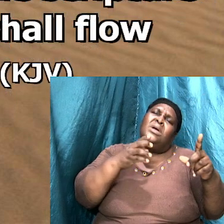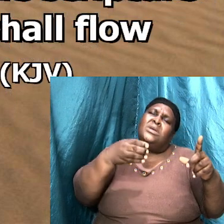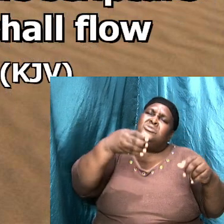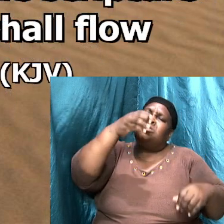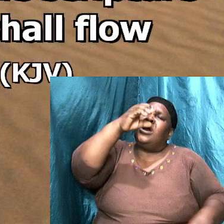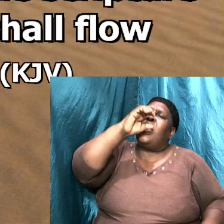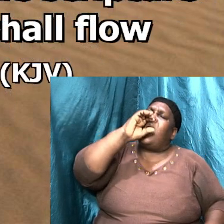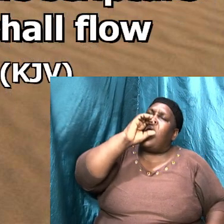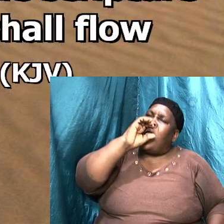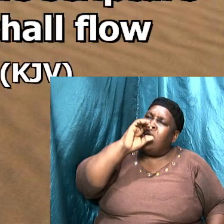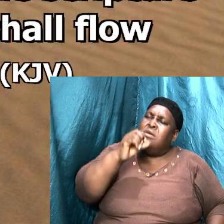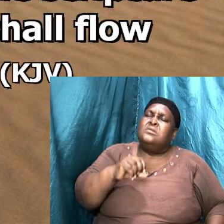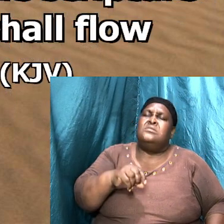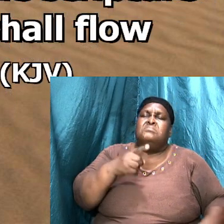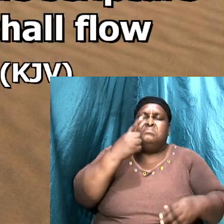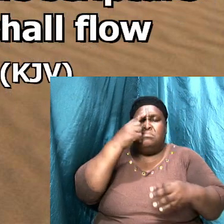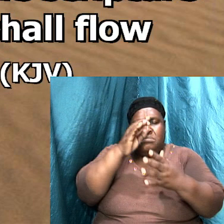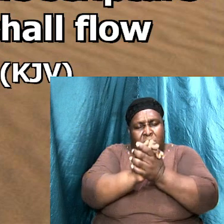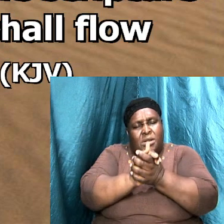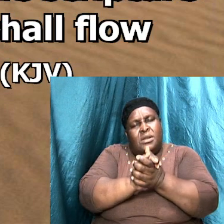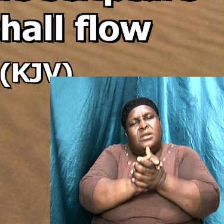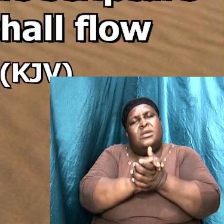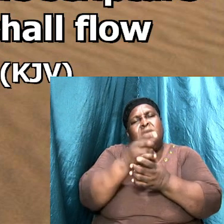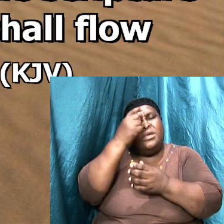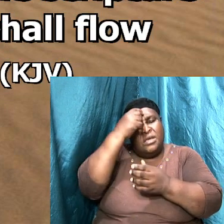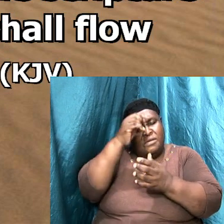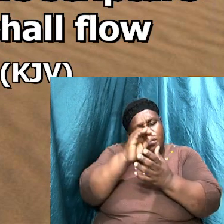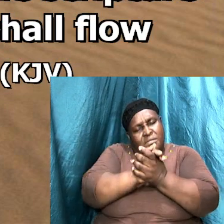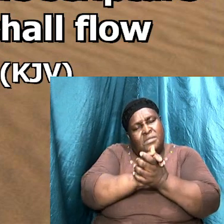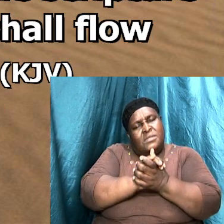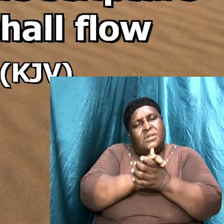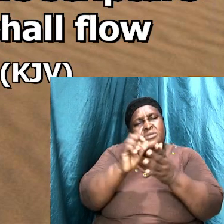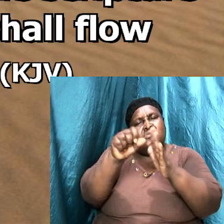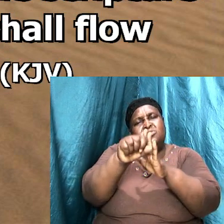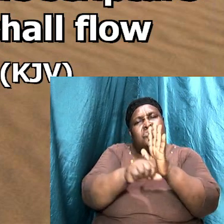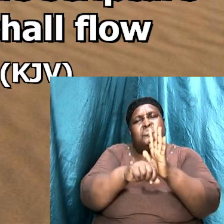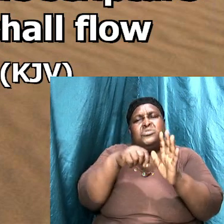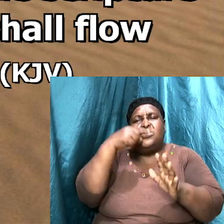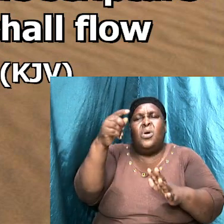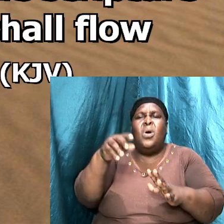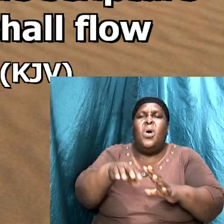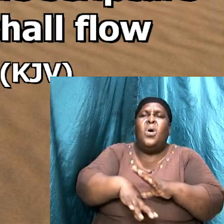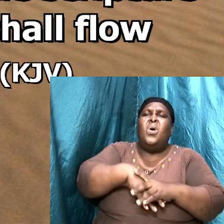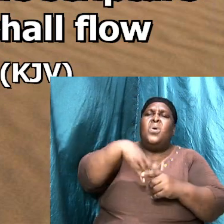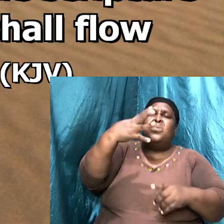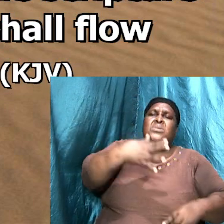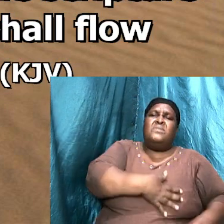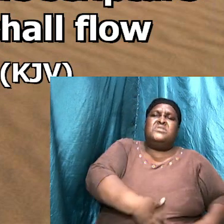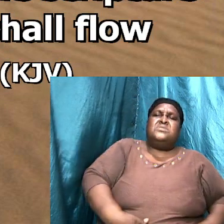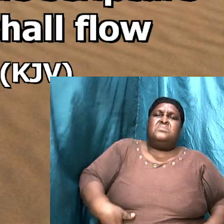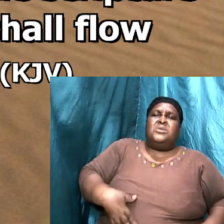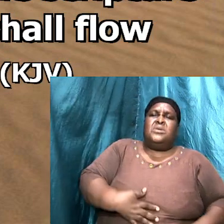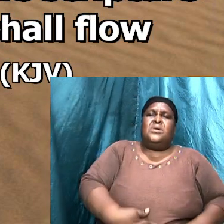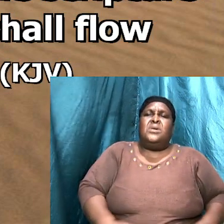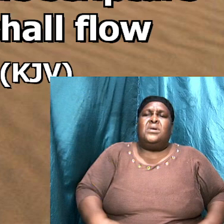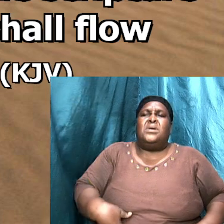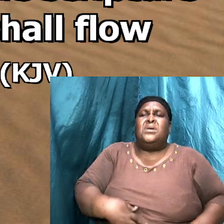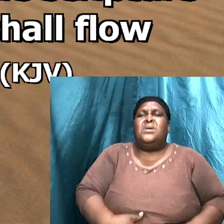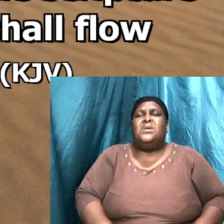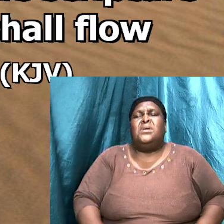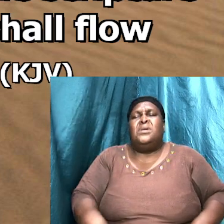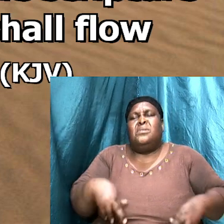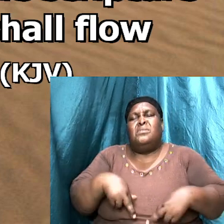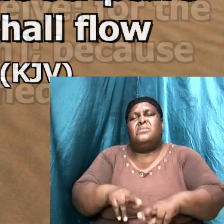he that believeth on me as the scripture hath said out of his belly shall flow rivers of